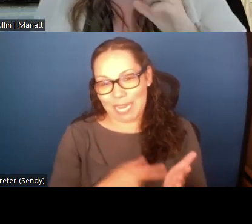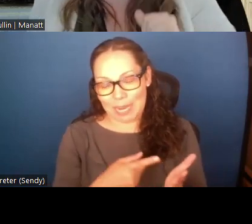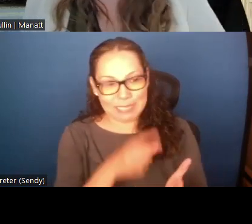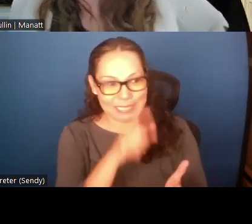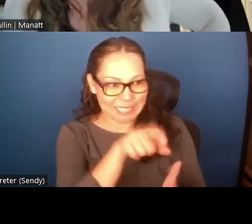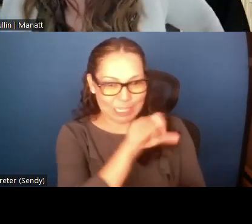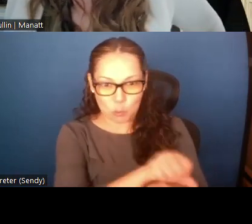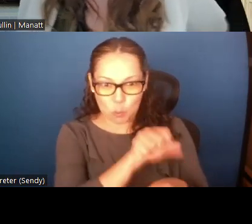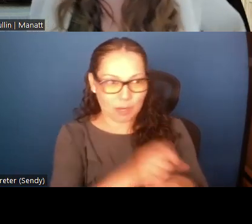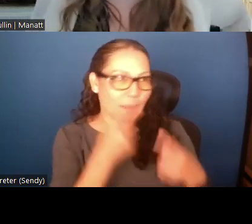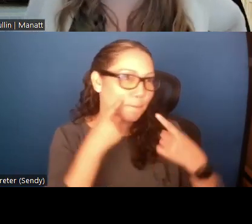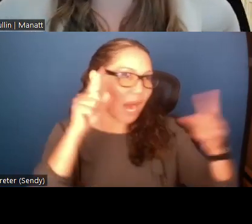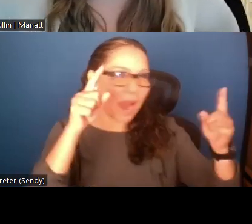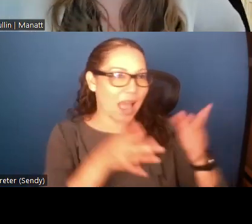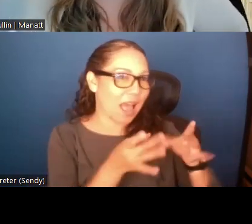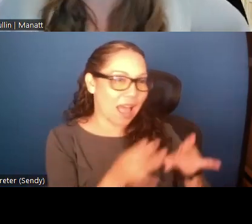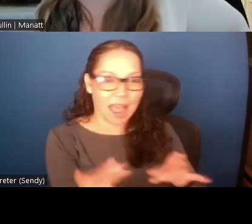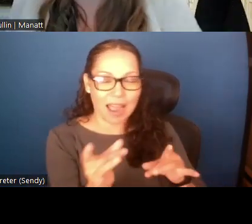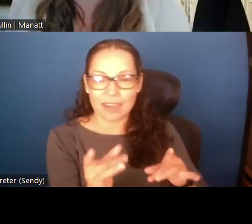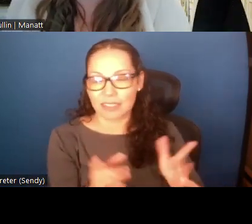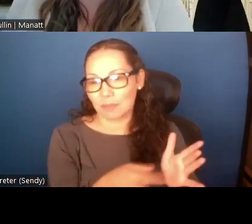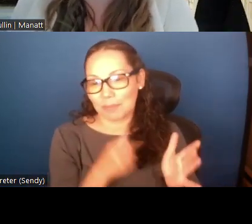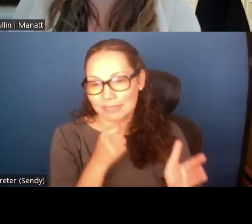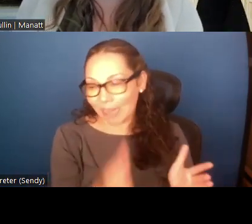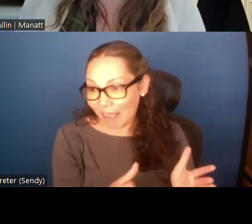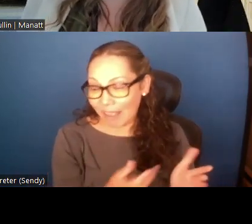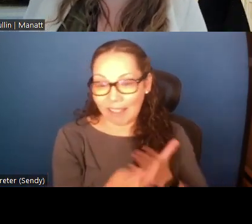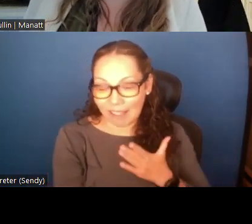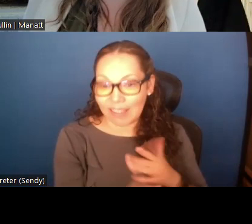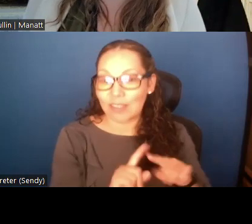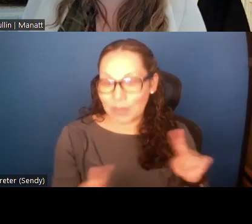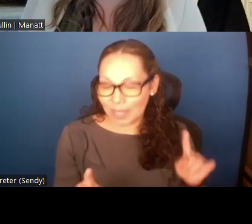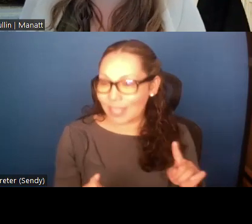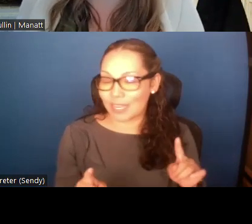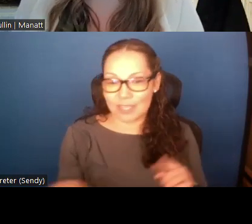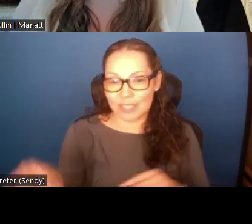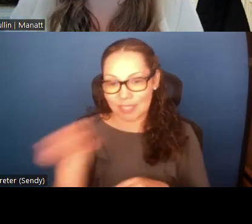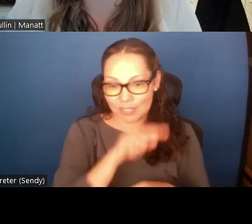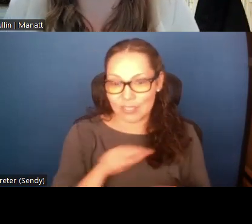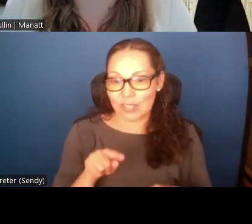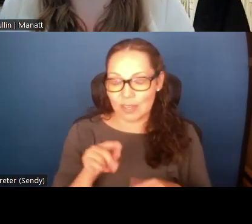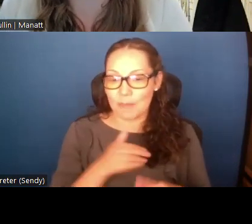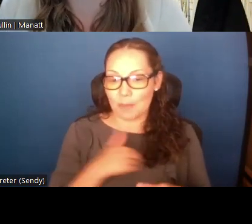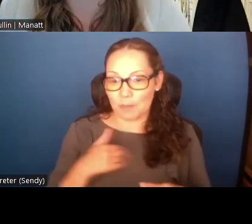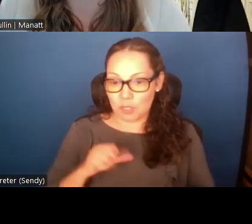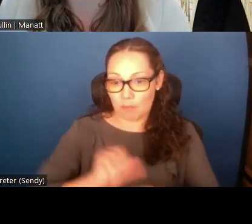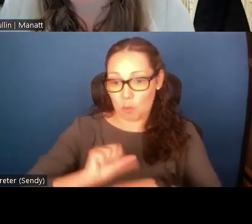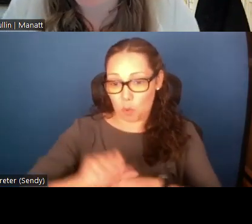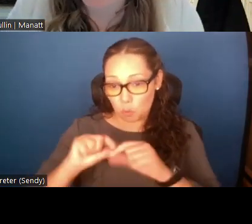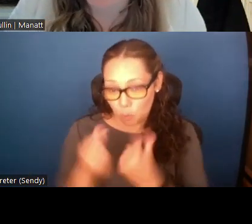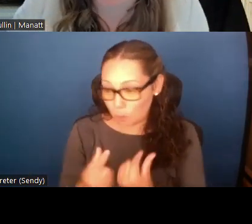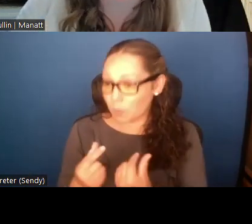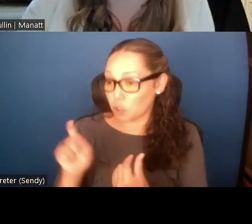work. But we have a poll everywhere tool. Folks who are members of the work group should have received a